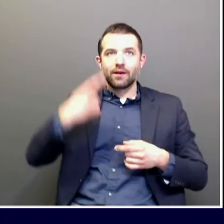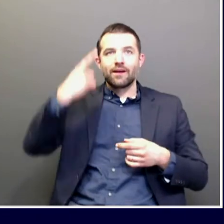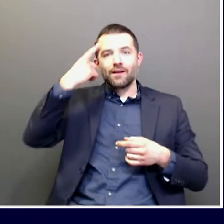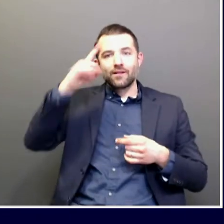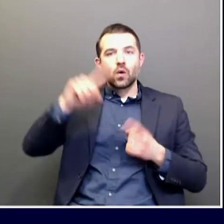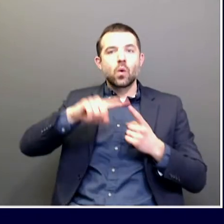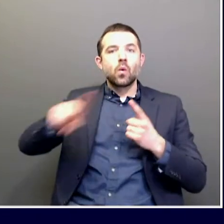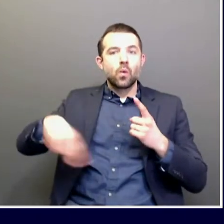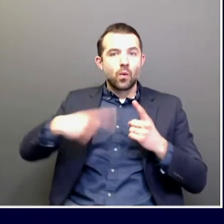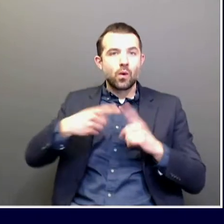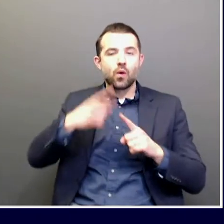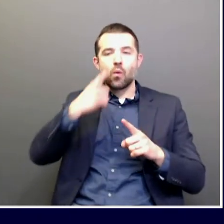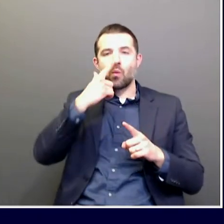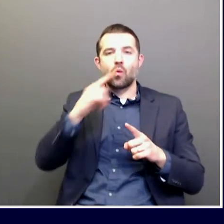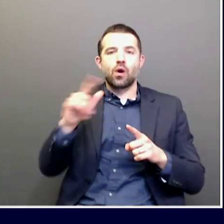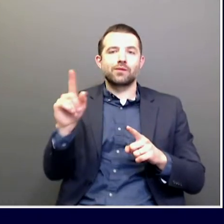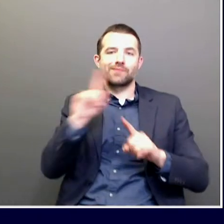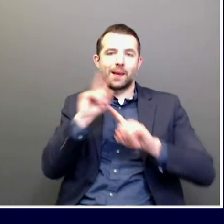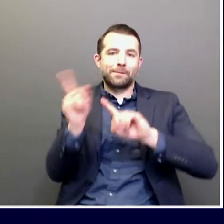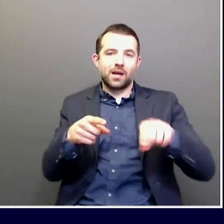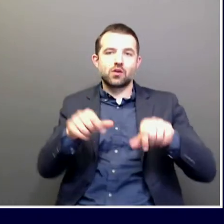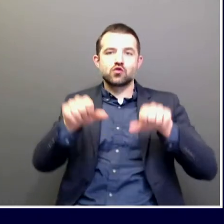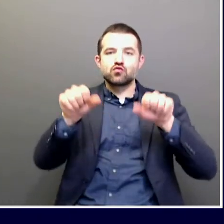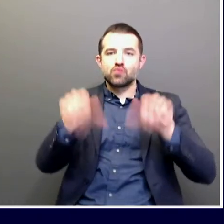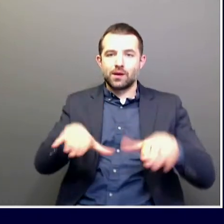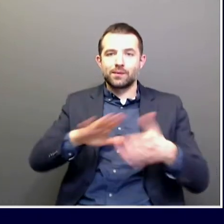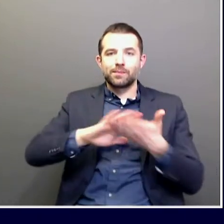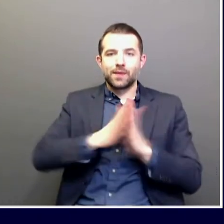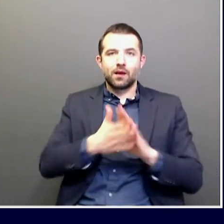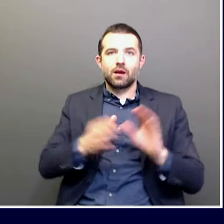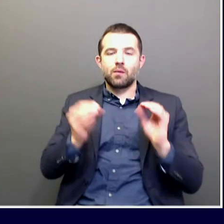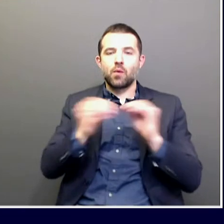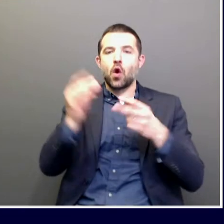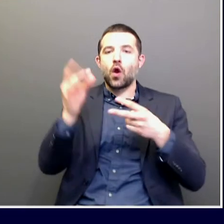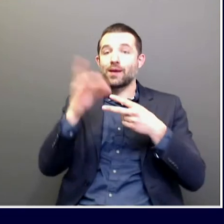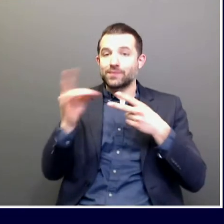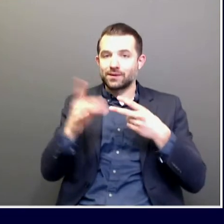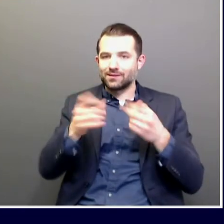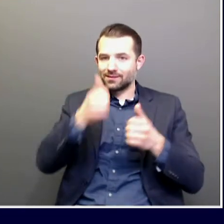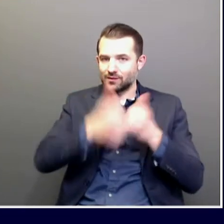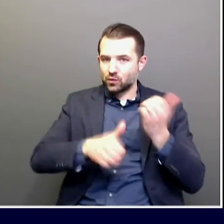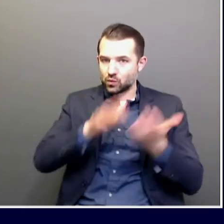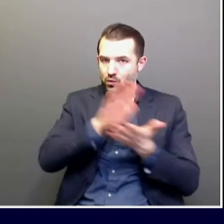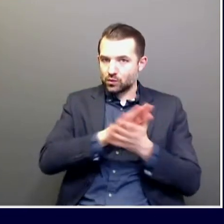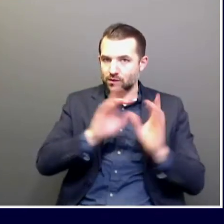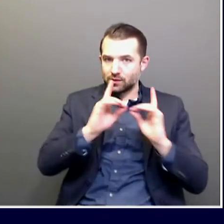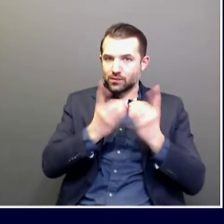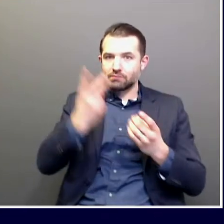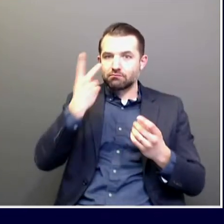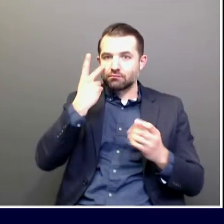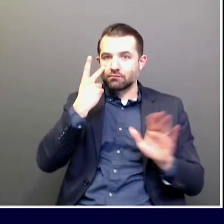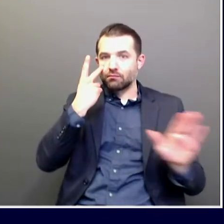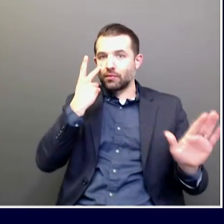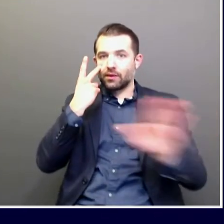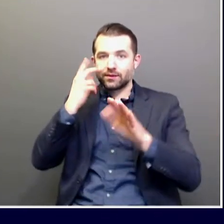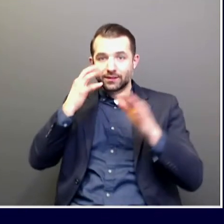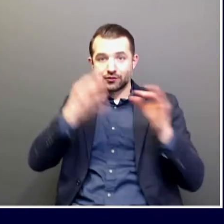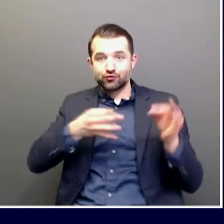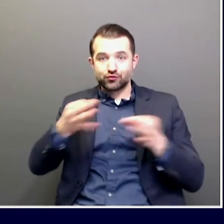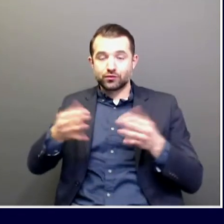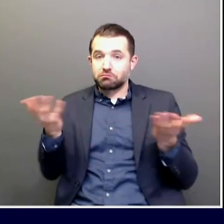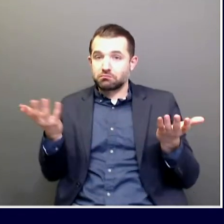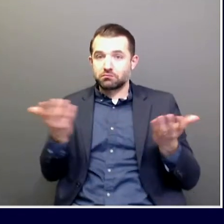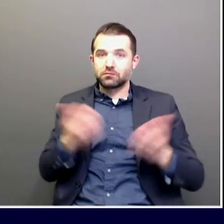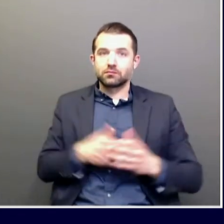Thank you. Thanks, Joe. Let me go to Corey from WAGM. Good afternoon, Dr. Shah and